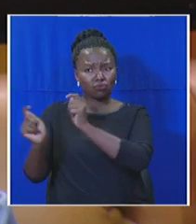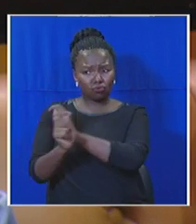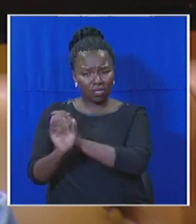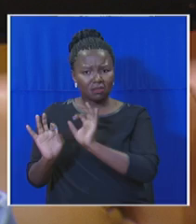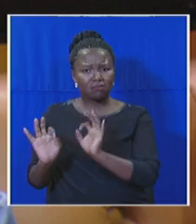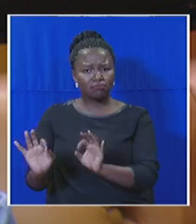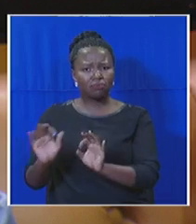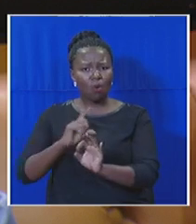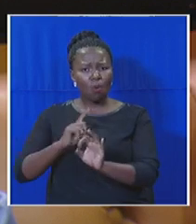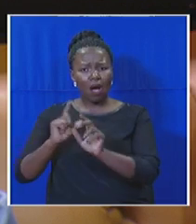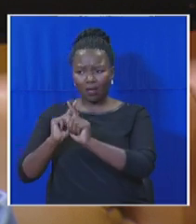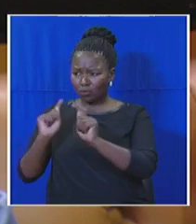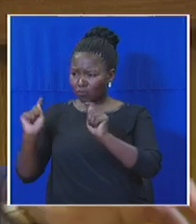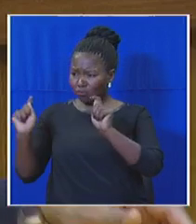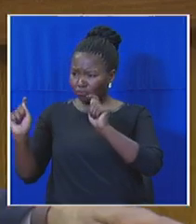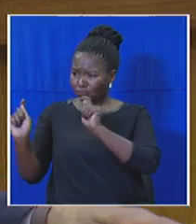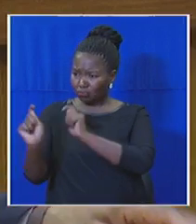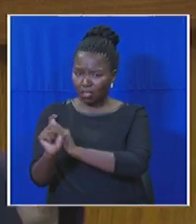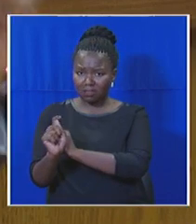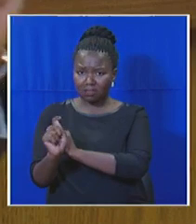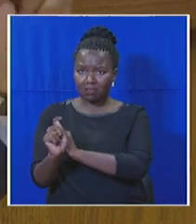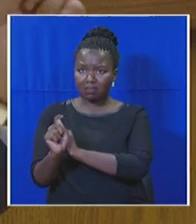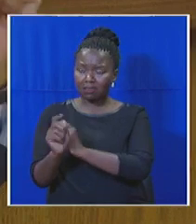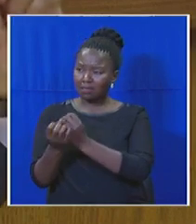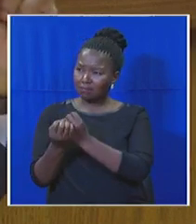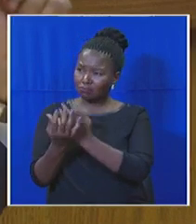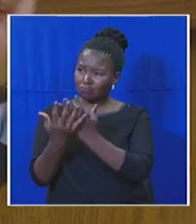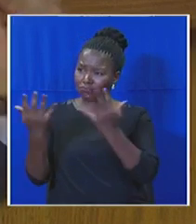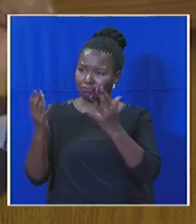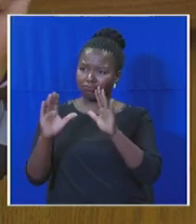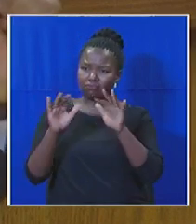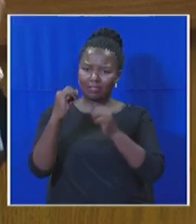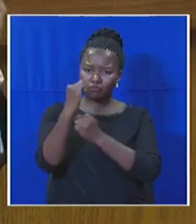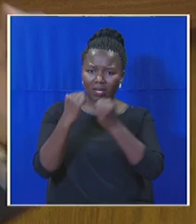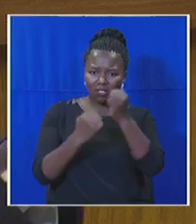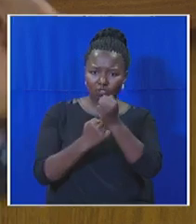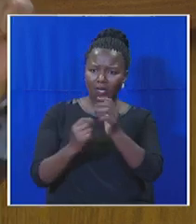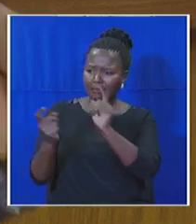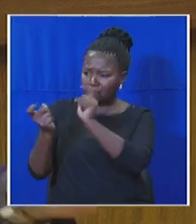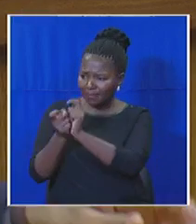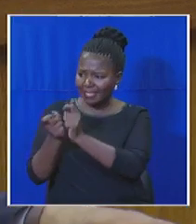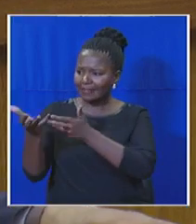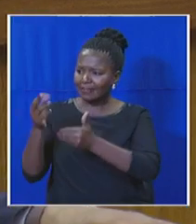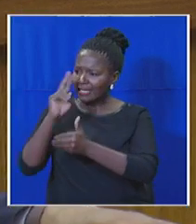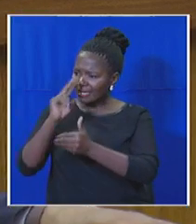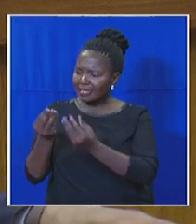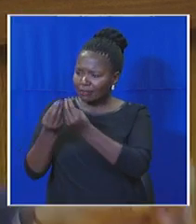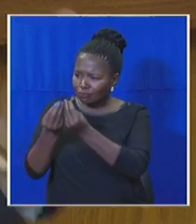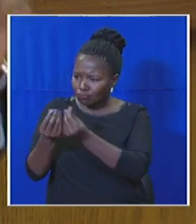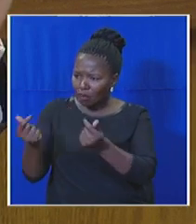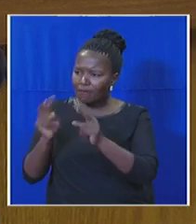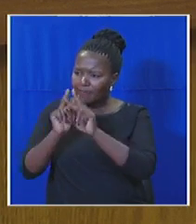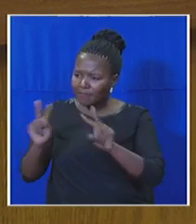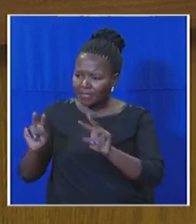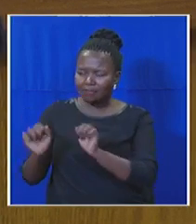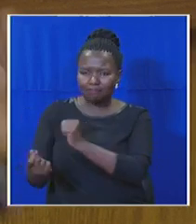evolved because many parties in the world engaged them to influence them to reach a particular point. It